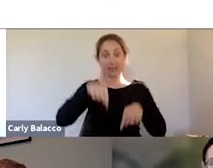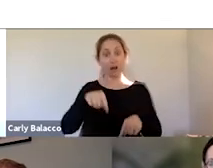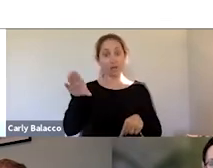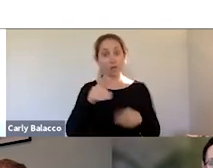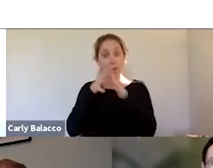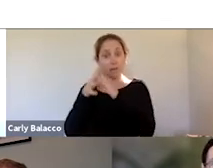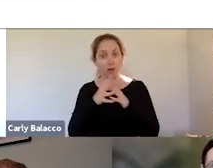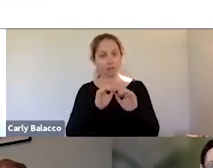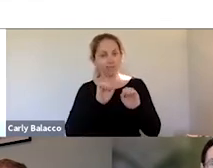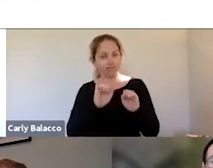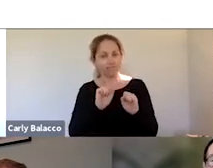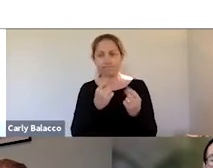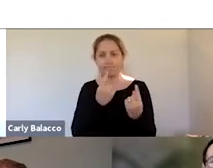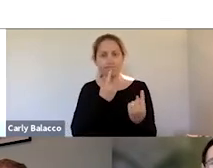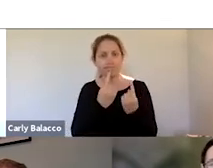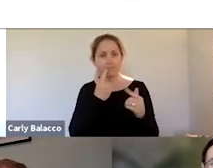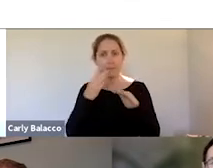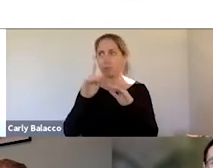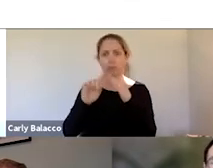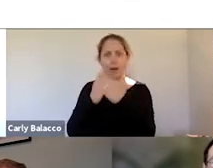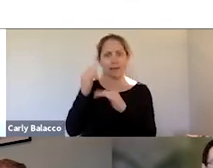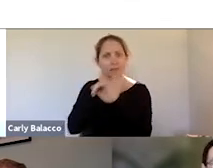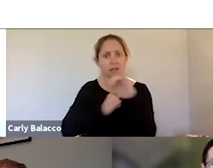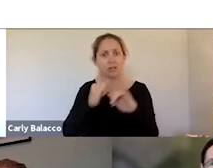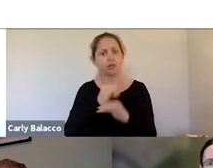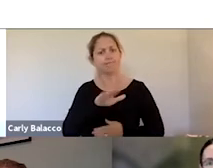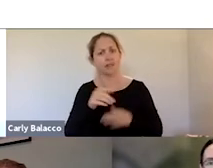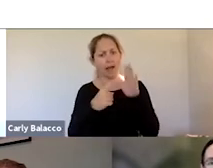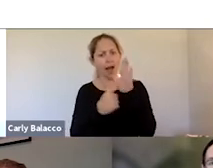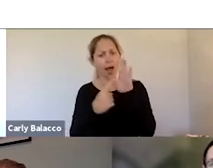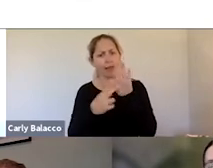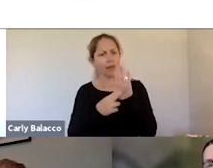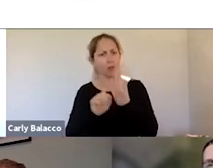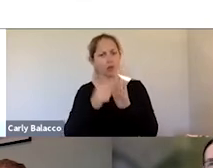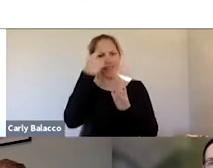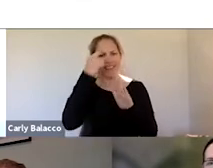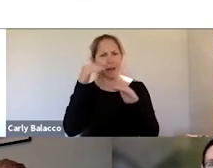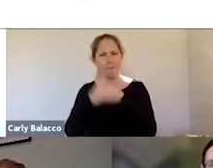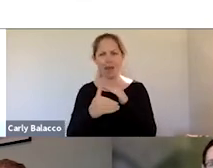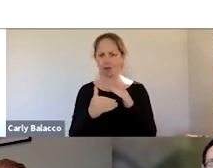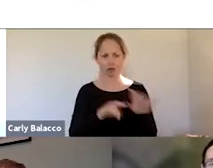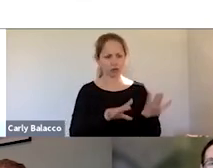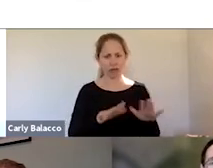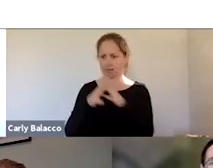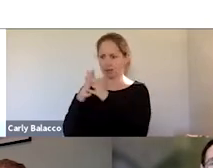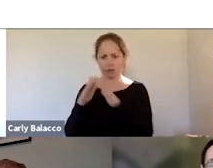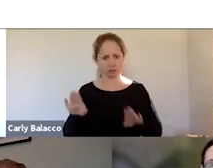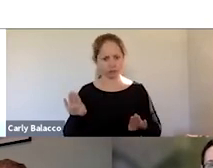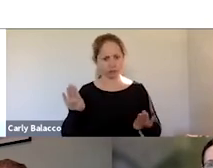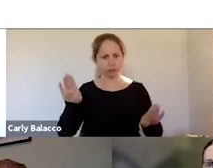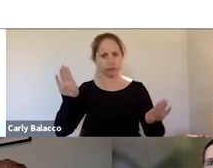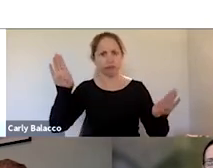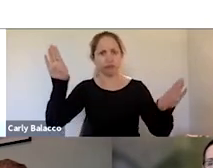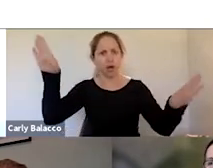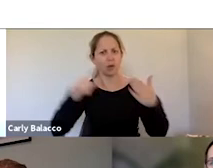observing internationally. So Alan, as leader of the study, what are you observing about the trajectory of our two countries and some of the